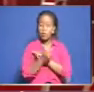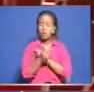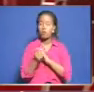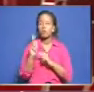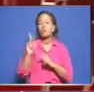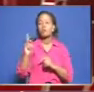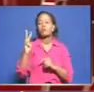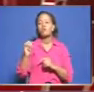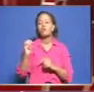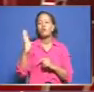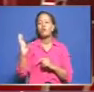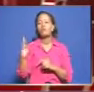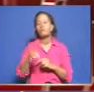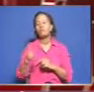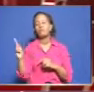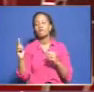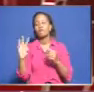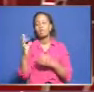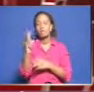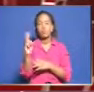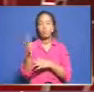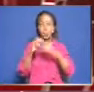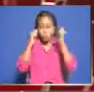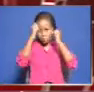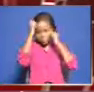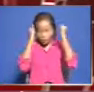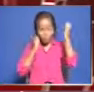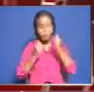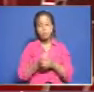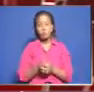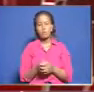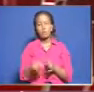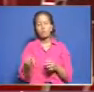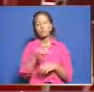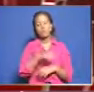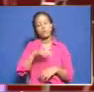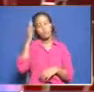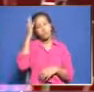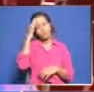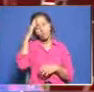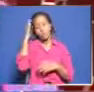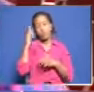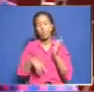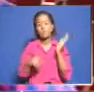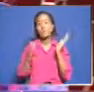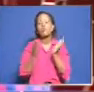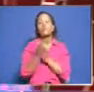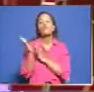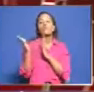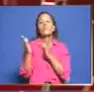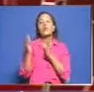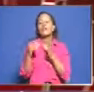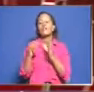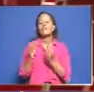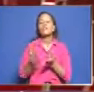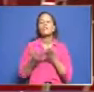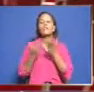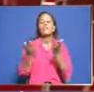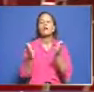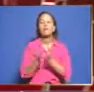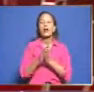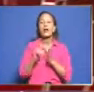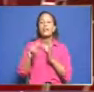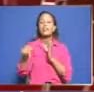Commission to the Ministry of Defense. What we know when you look at the issues of supply and demand, the military itself, or